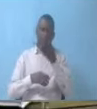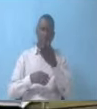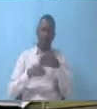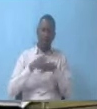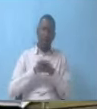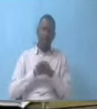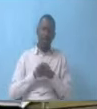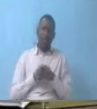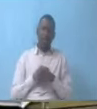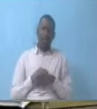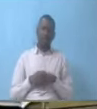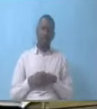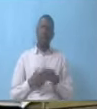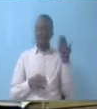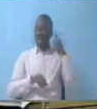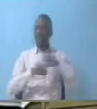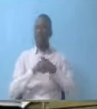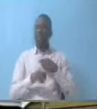to be there.